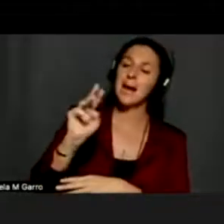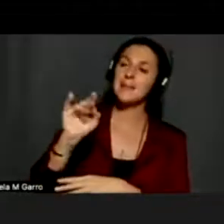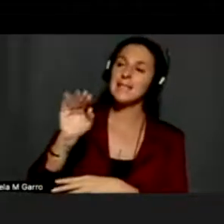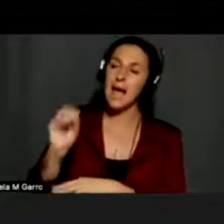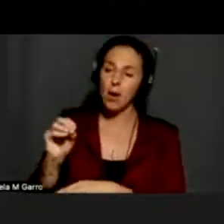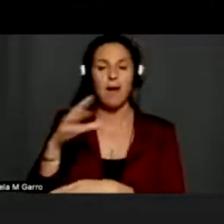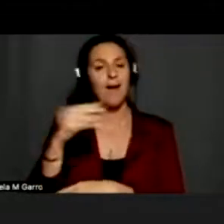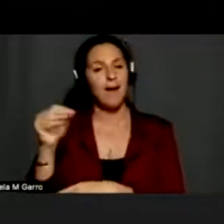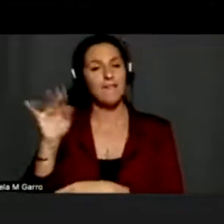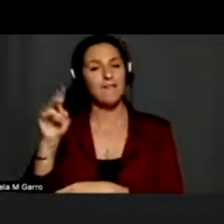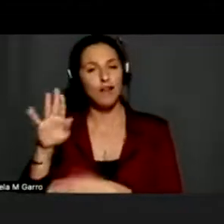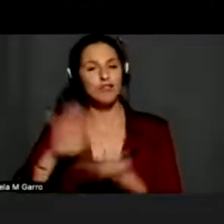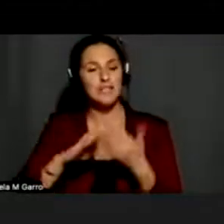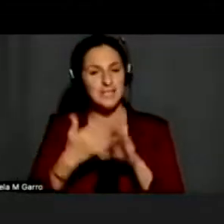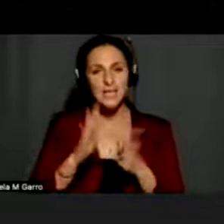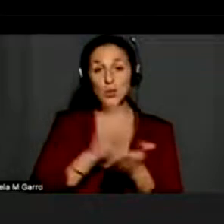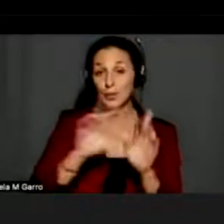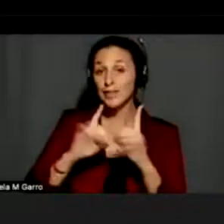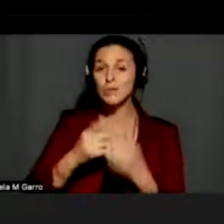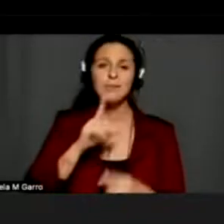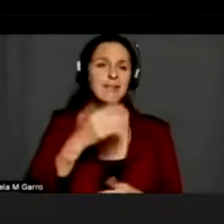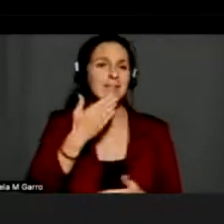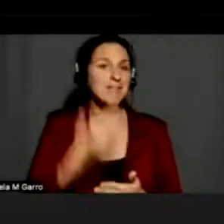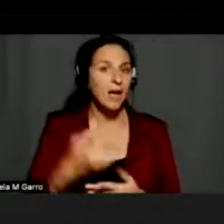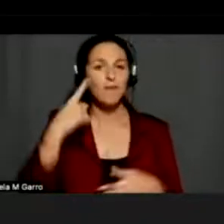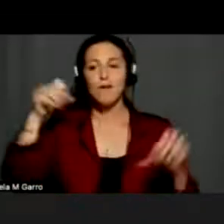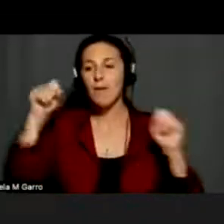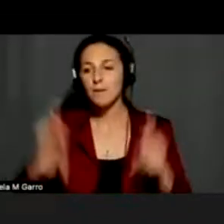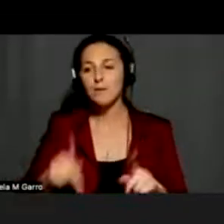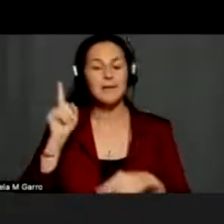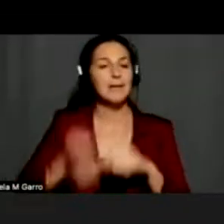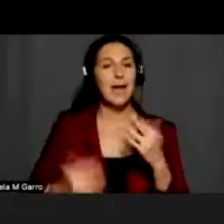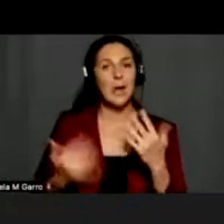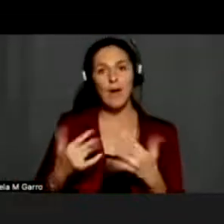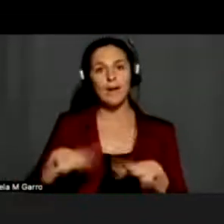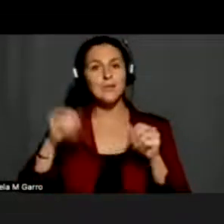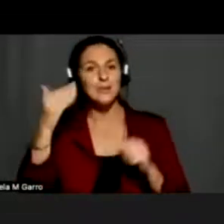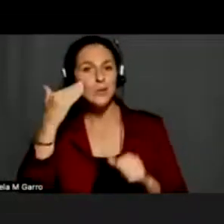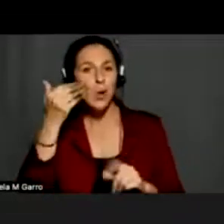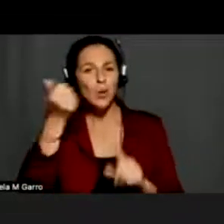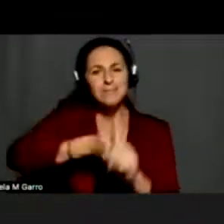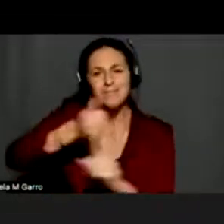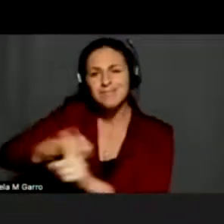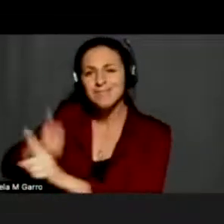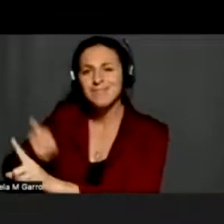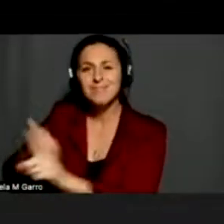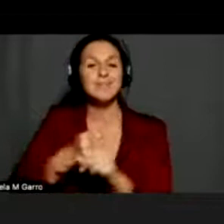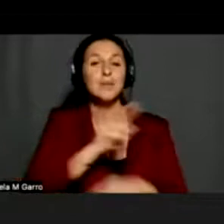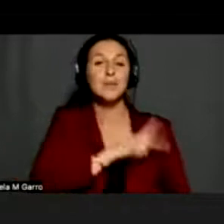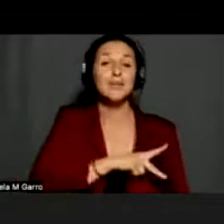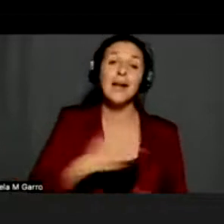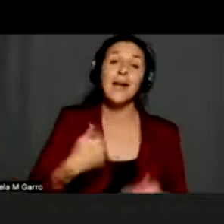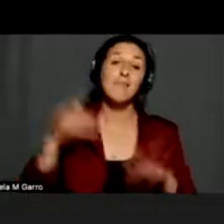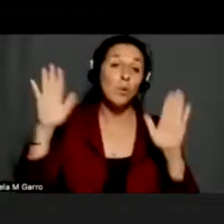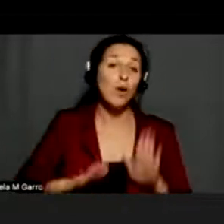School District. So thank you for this opportunity, and I can't wait to get to know each and every one of you personally. Have a wonderful